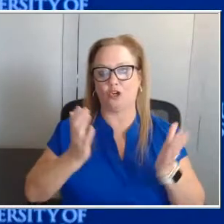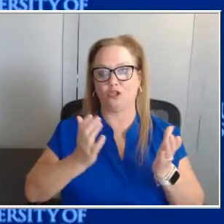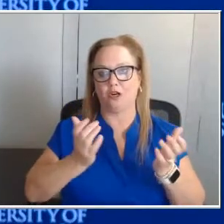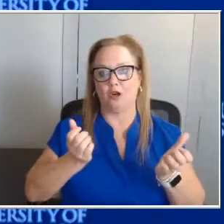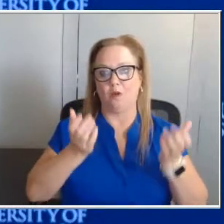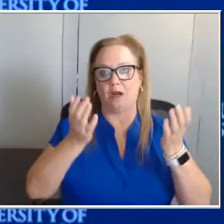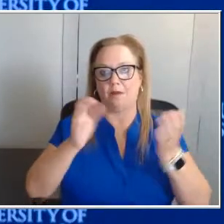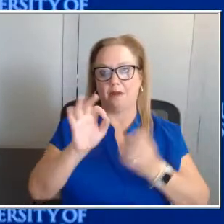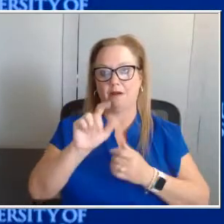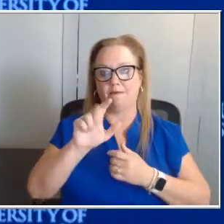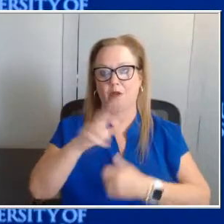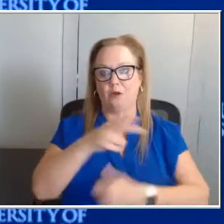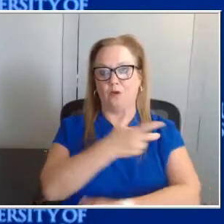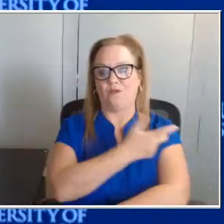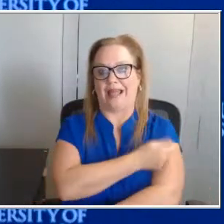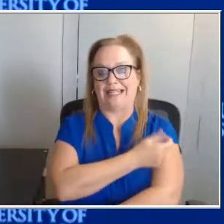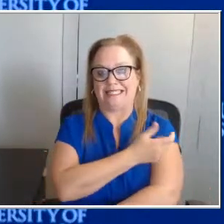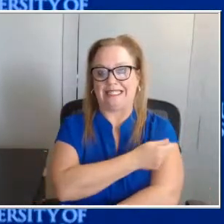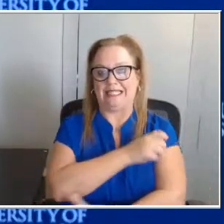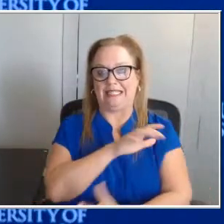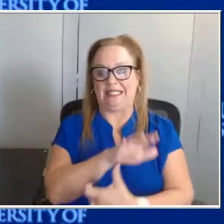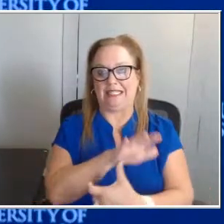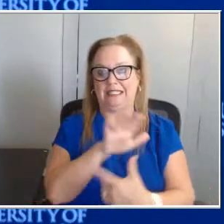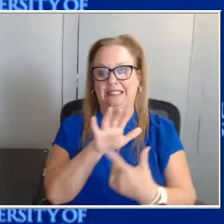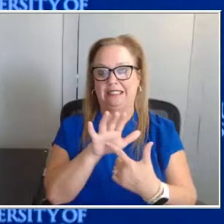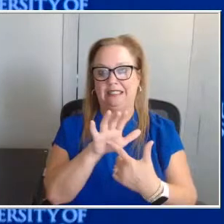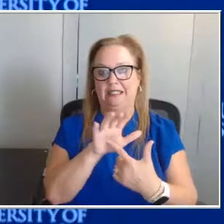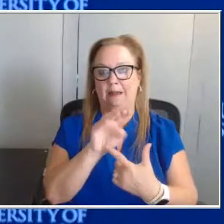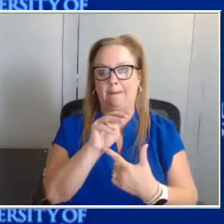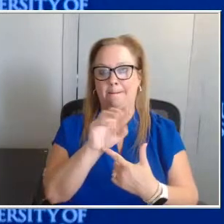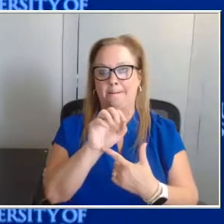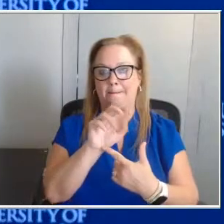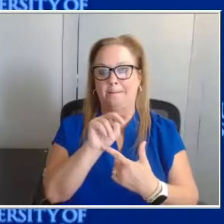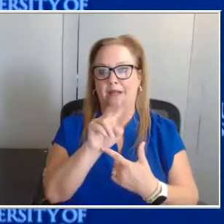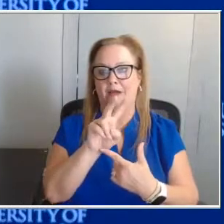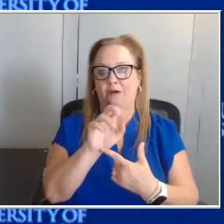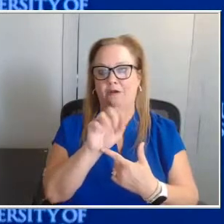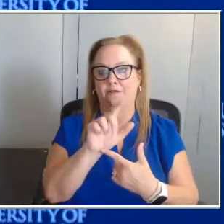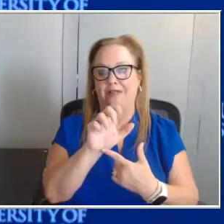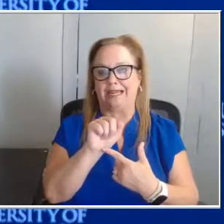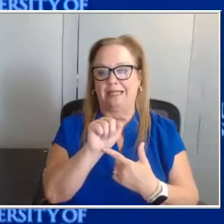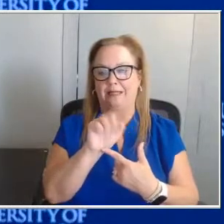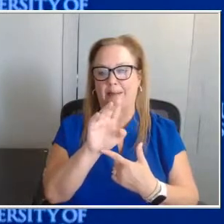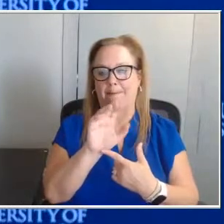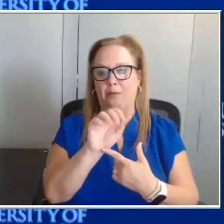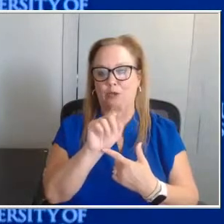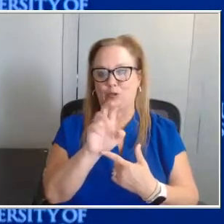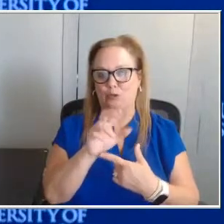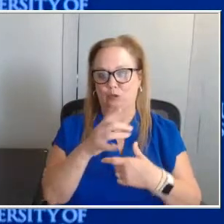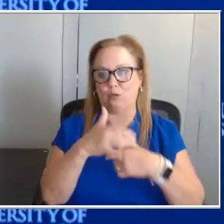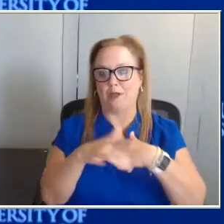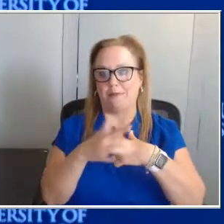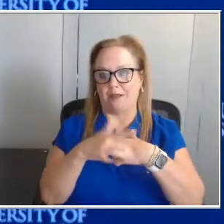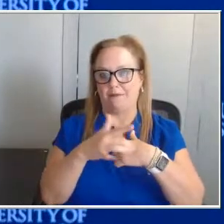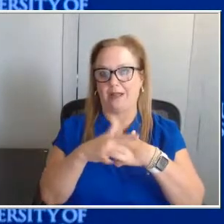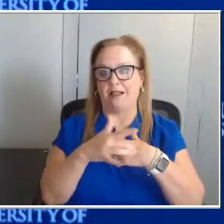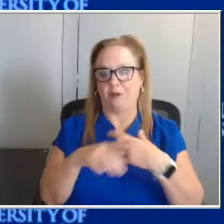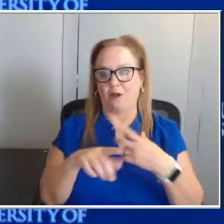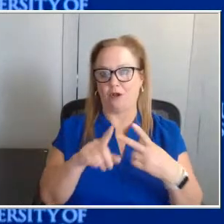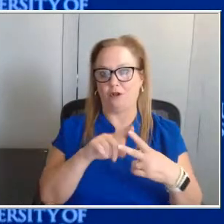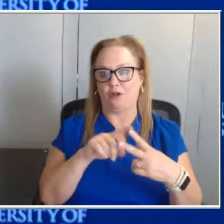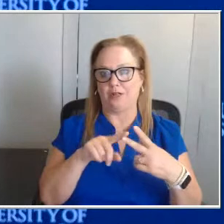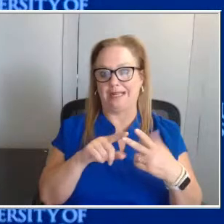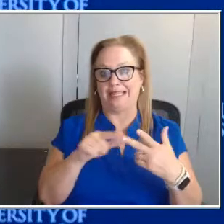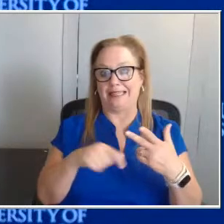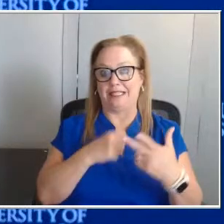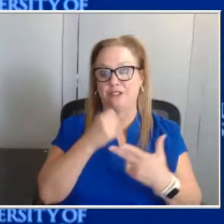influenza vaccine, obviously the monovalent COVID booster that will be available, and also this year, especially for